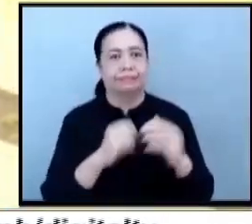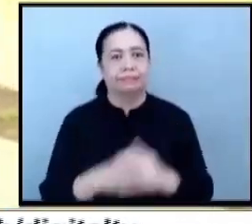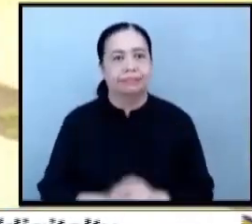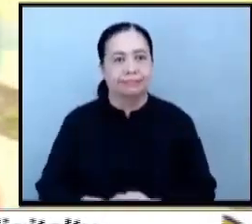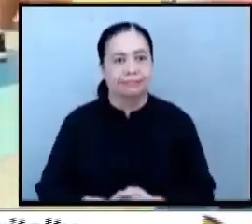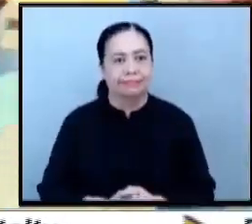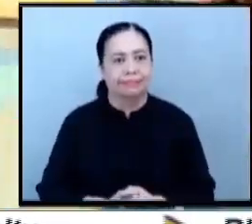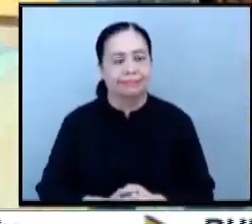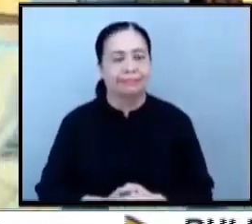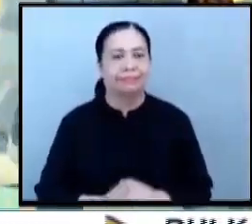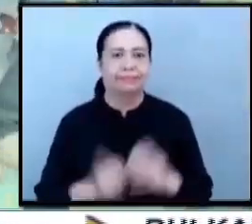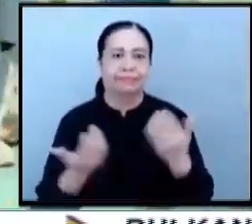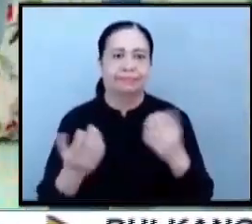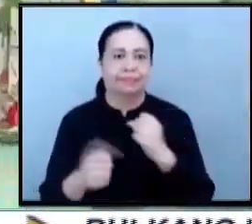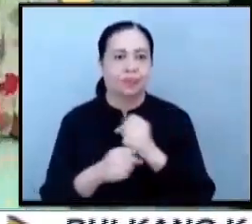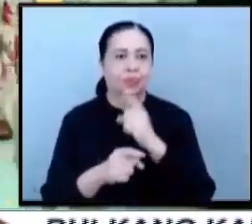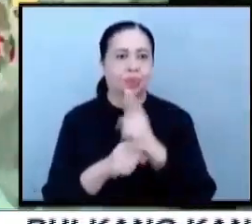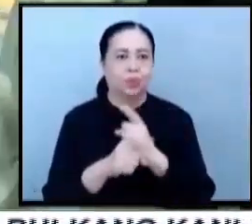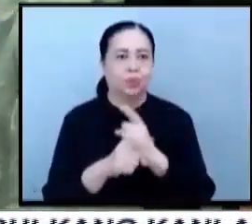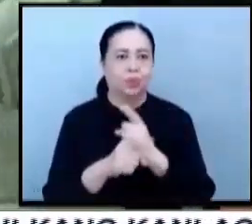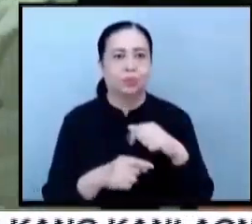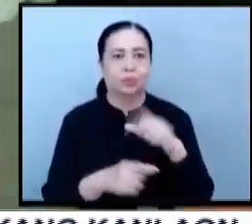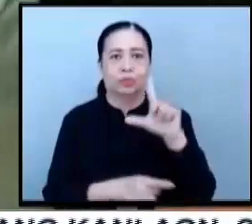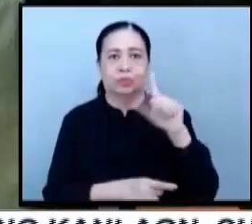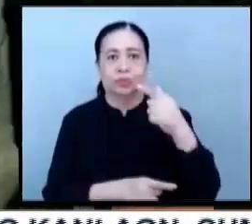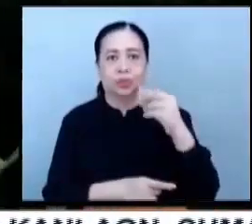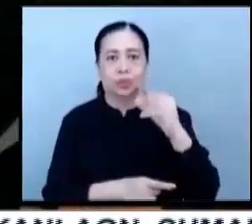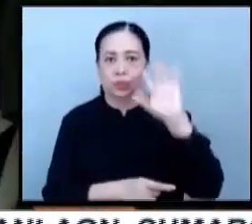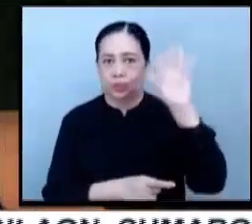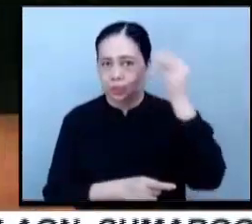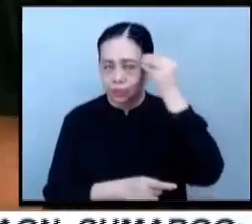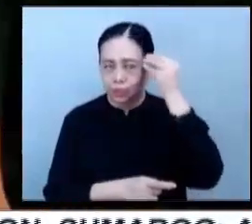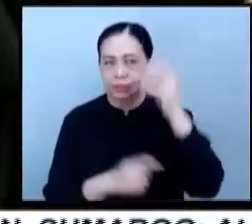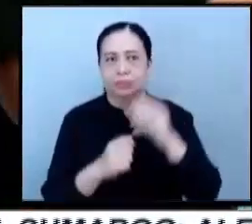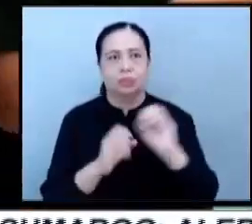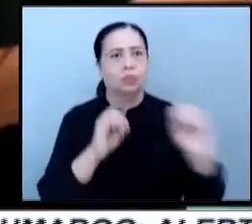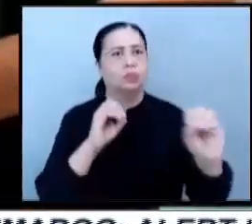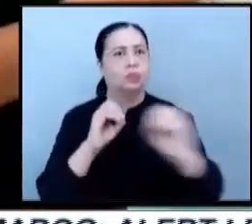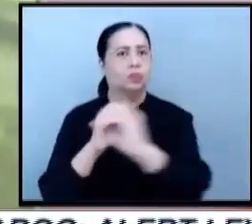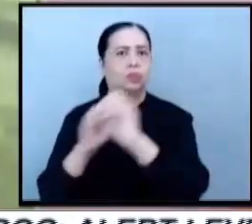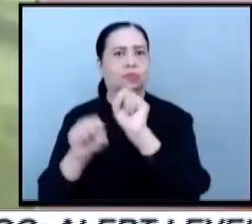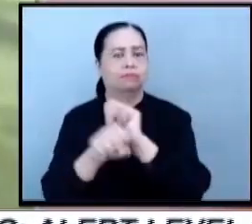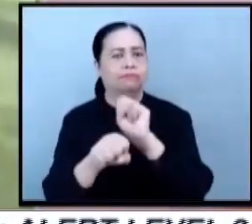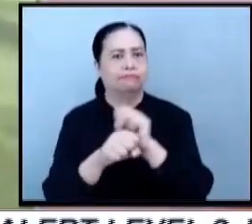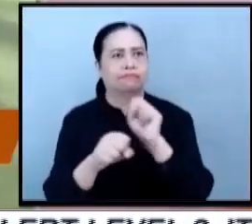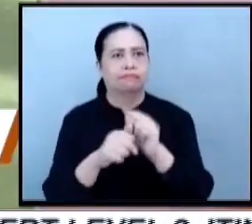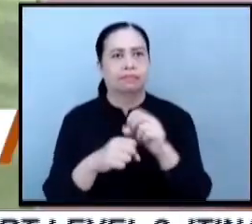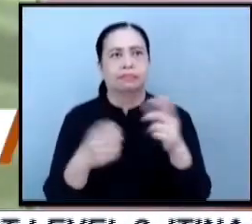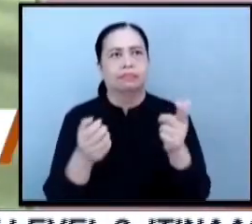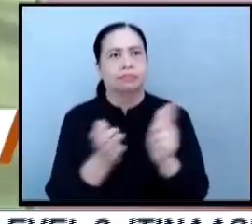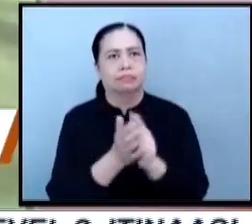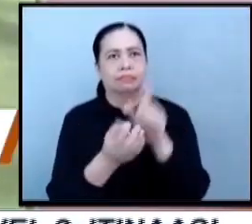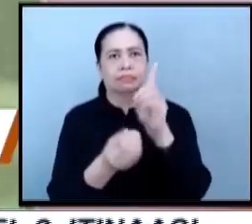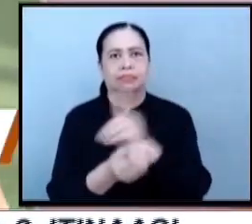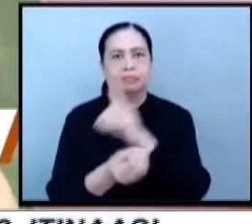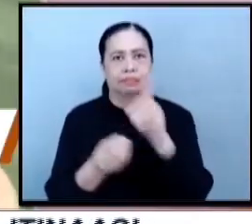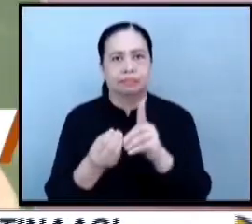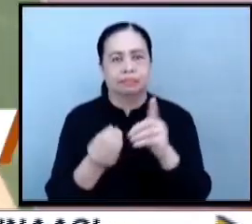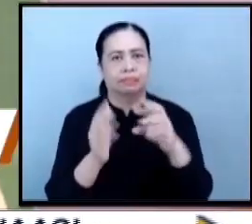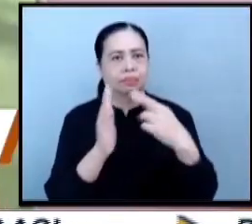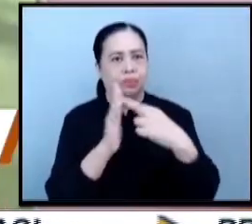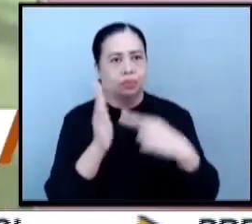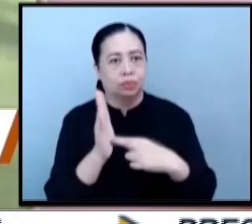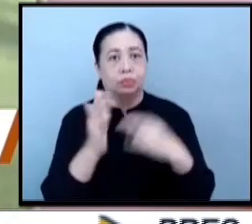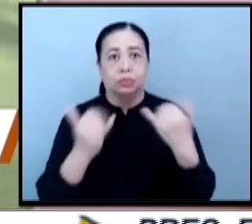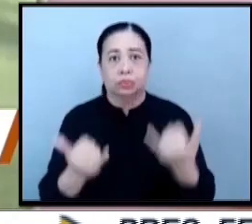ensure that our local government units work on their own anti-discrimination ordinances. To date, because of the work